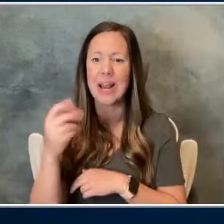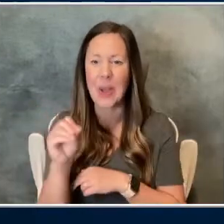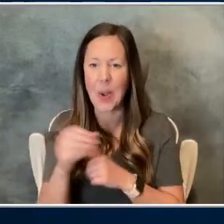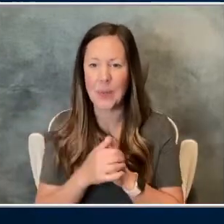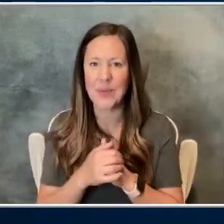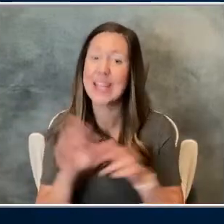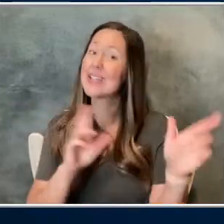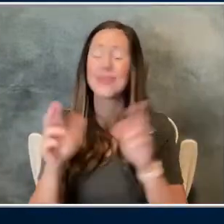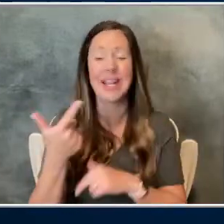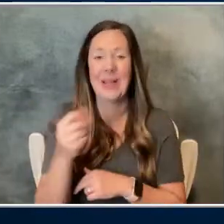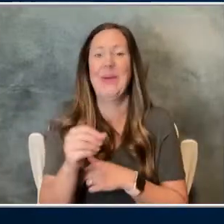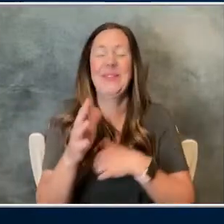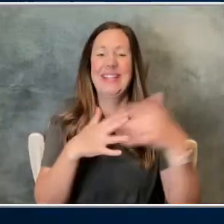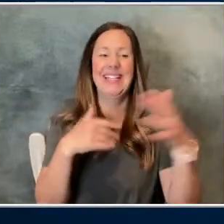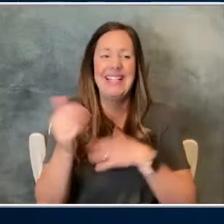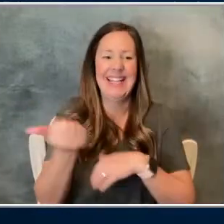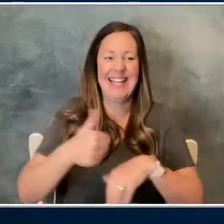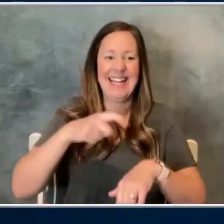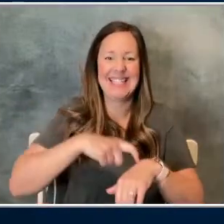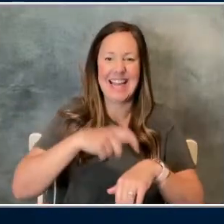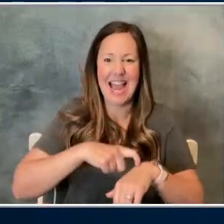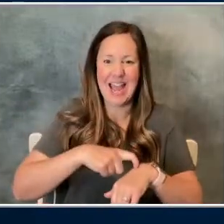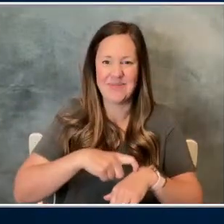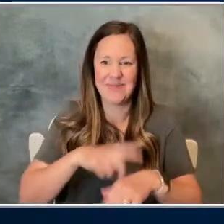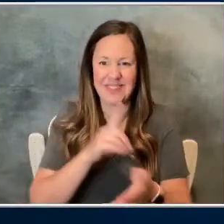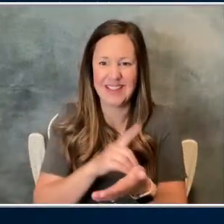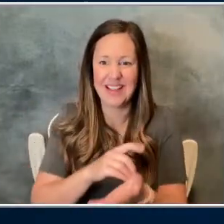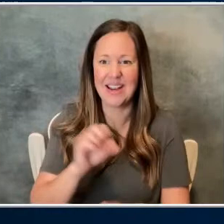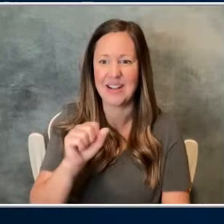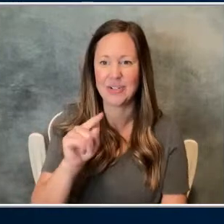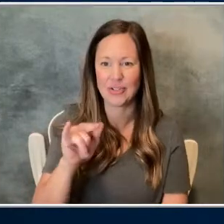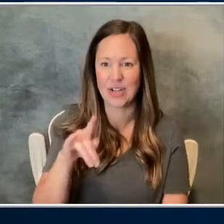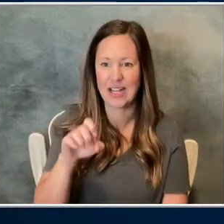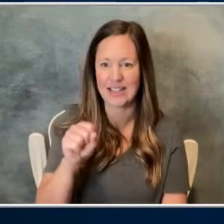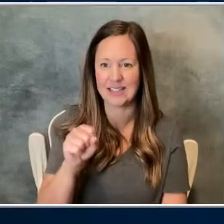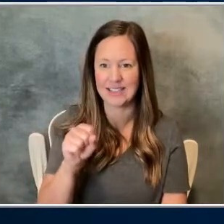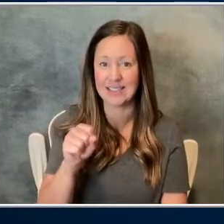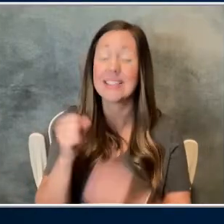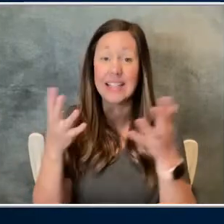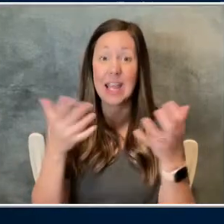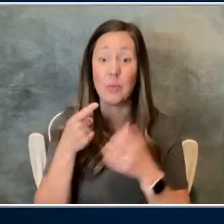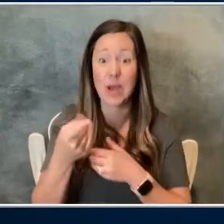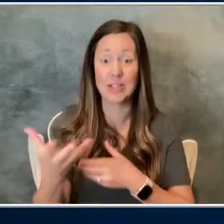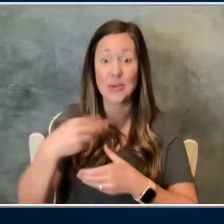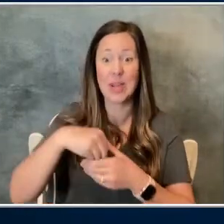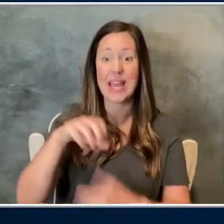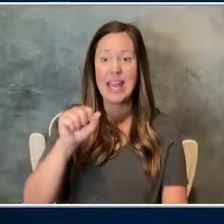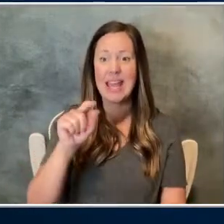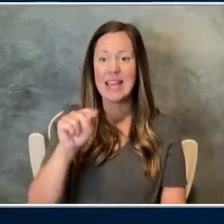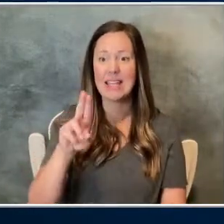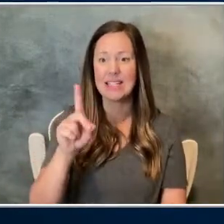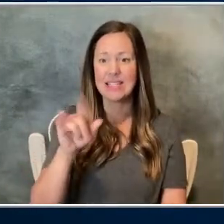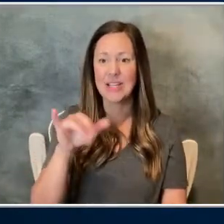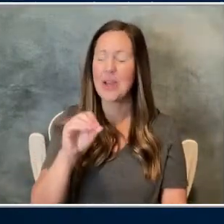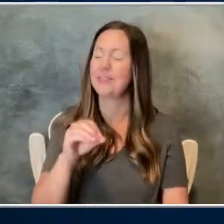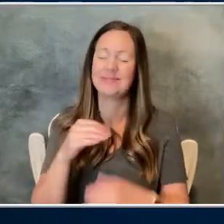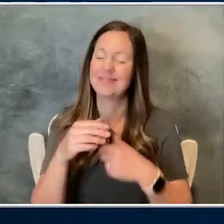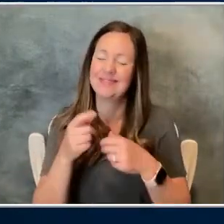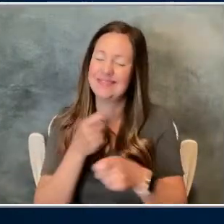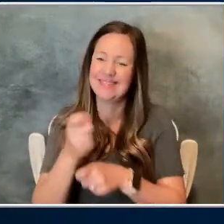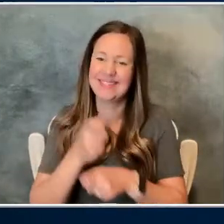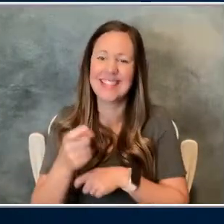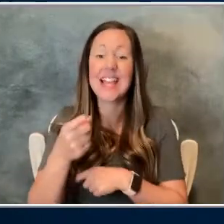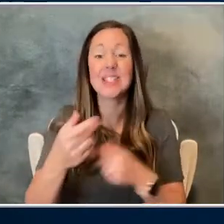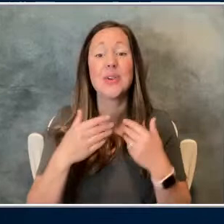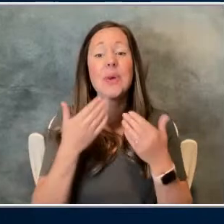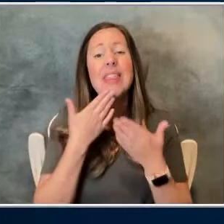go anytime, anywhere, Dr. Stites. I'm under contract. He wants you in the studio. Okay. I'm kidding. You have a place to go. All right. Thank you so